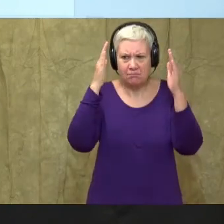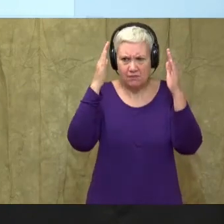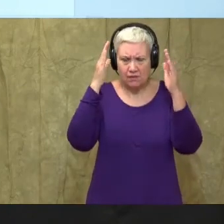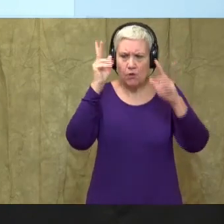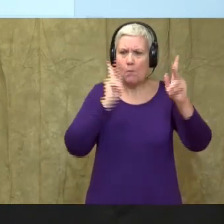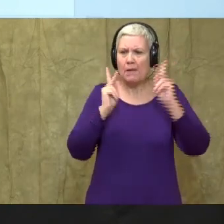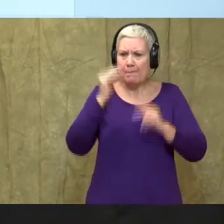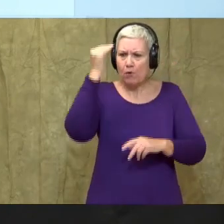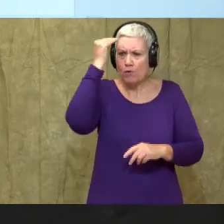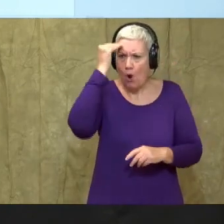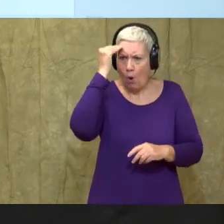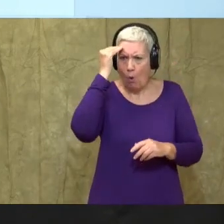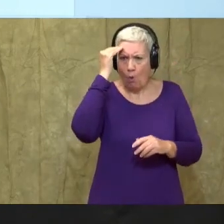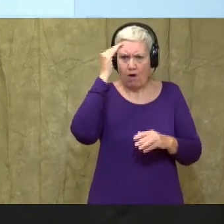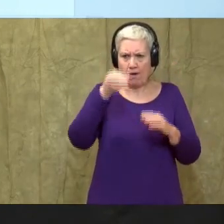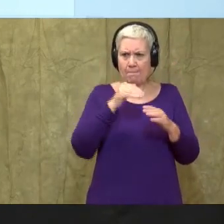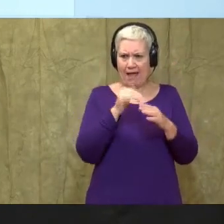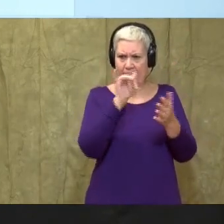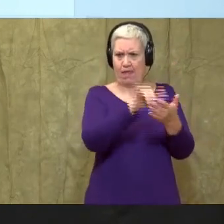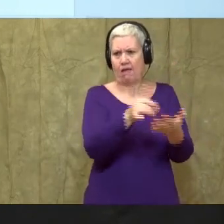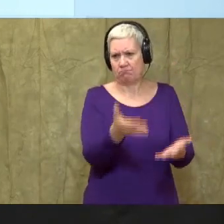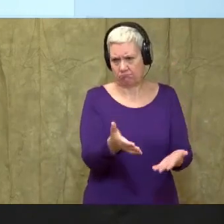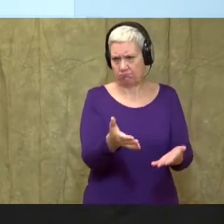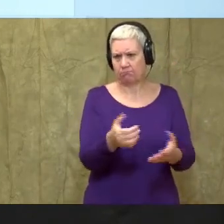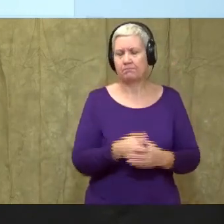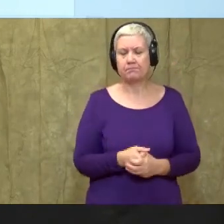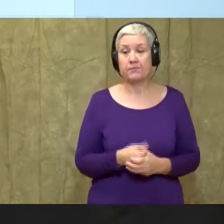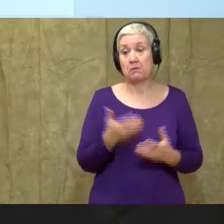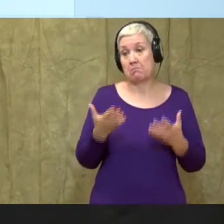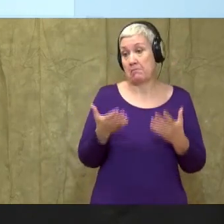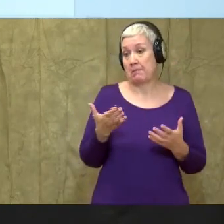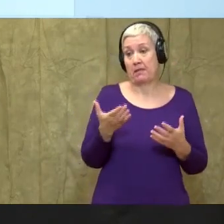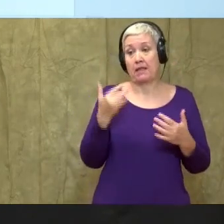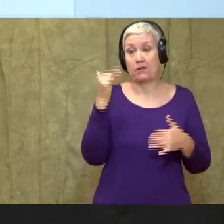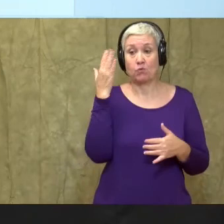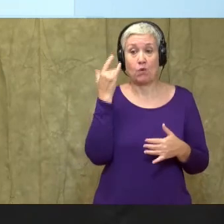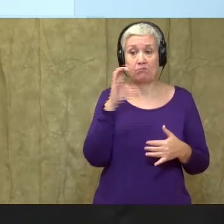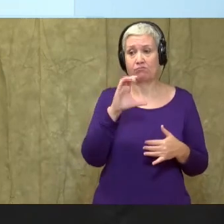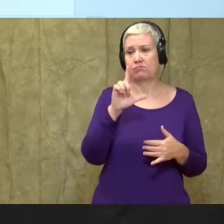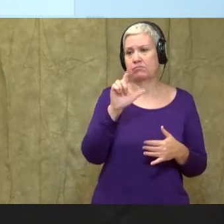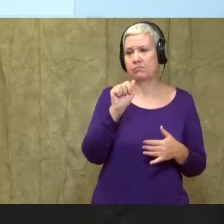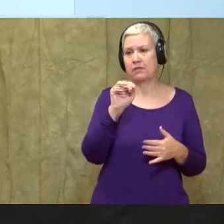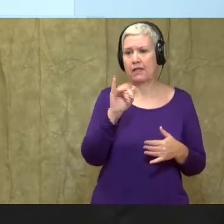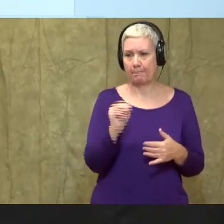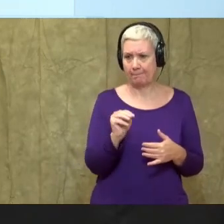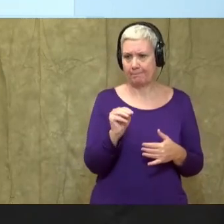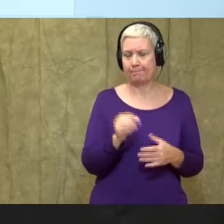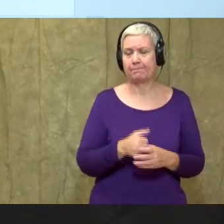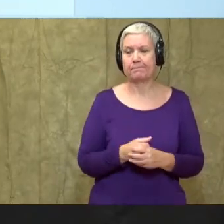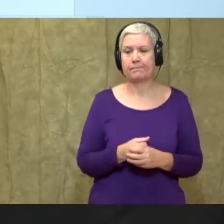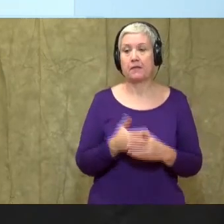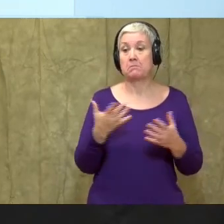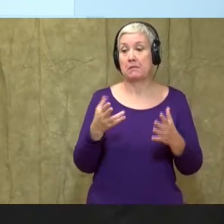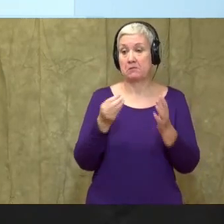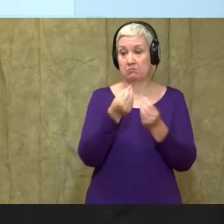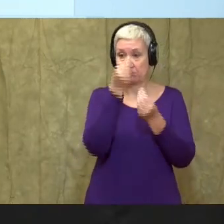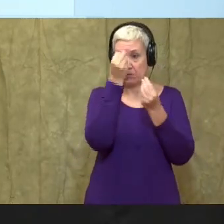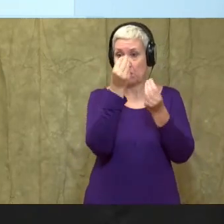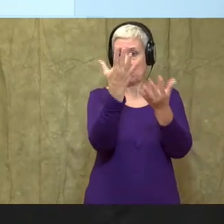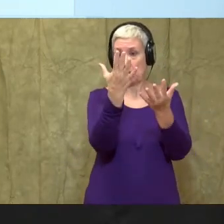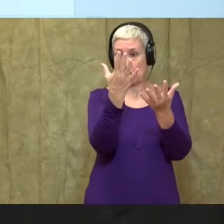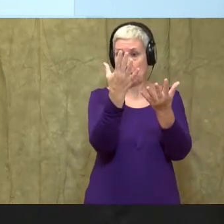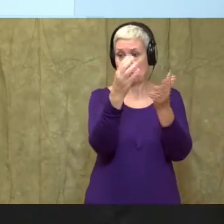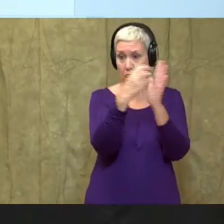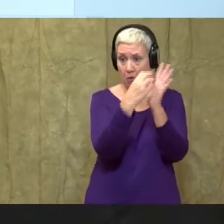people know that this is happening. So that may be his claim. Or think about the news articles that you see today. All